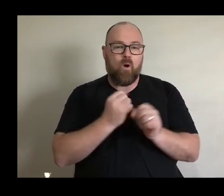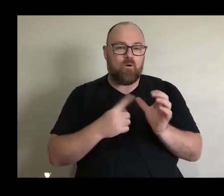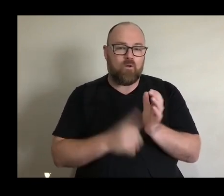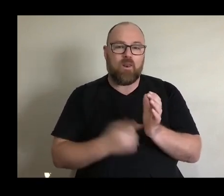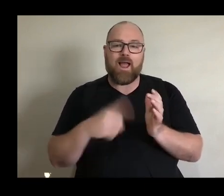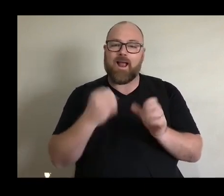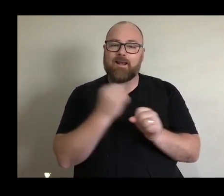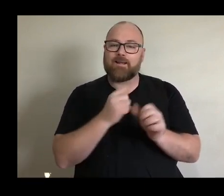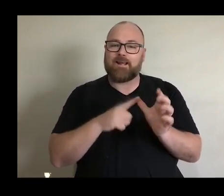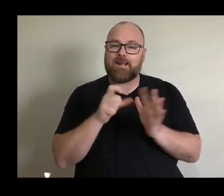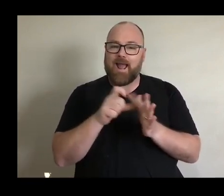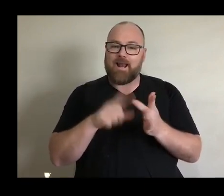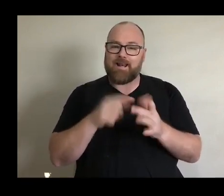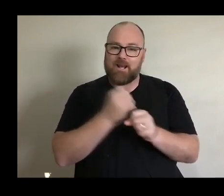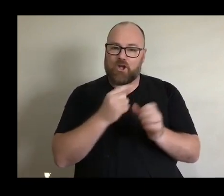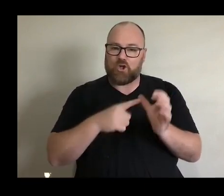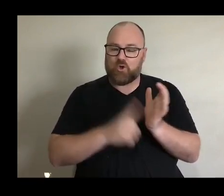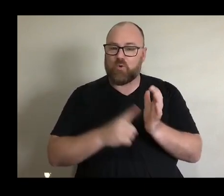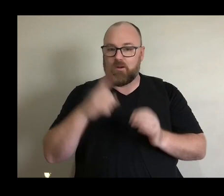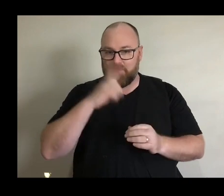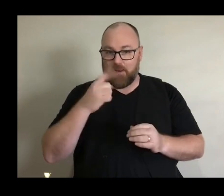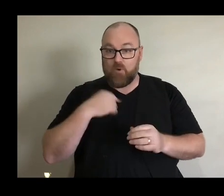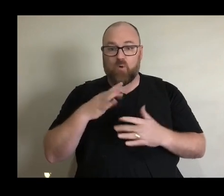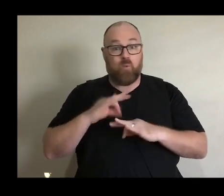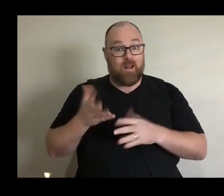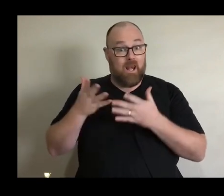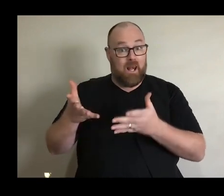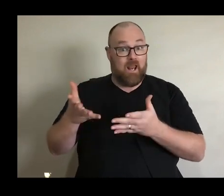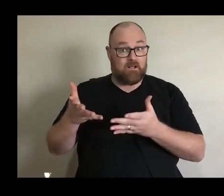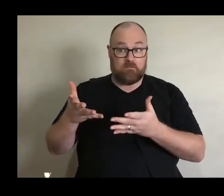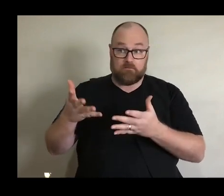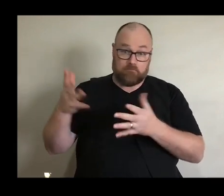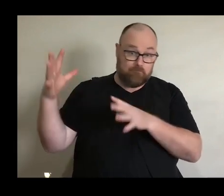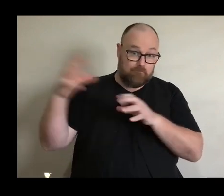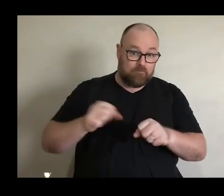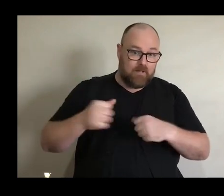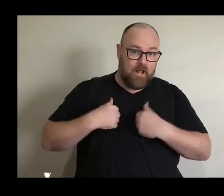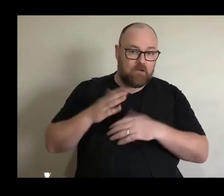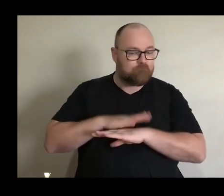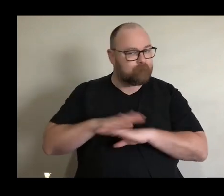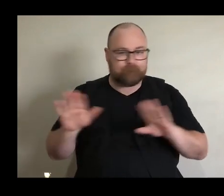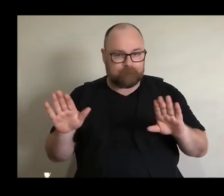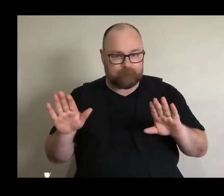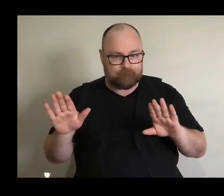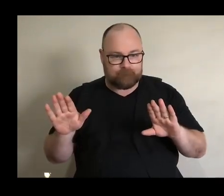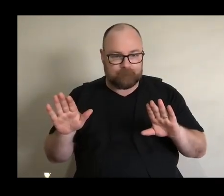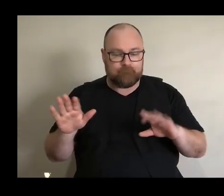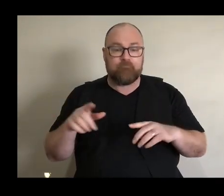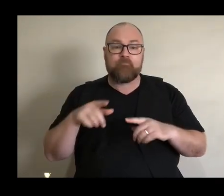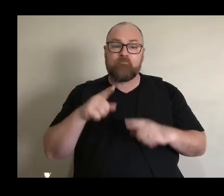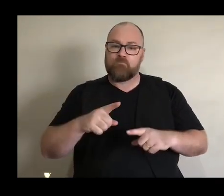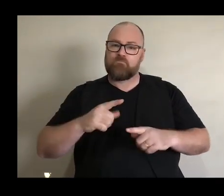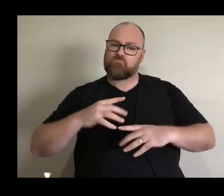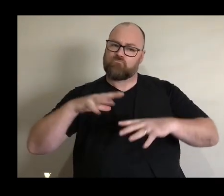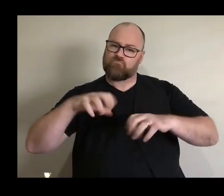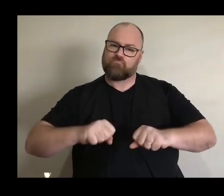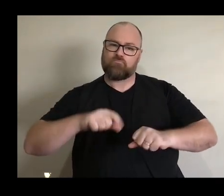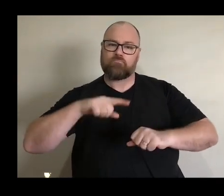people here of the Eora Nation, who have practiced their sovereignty on this